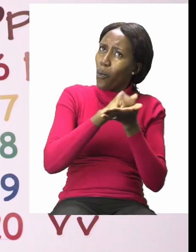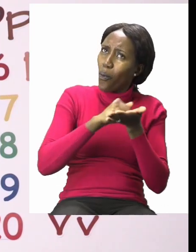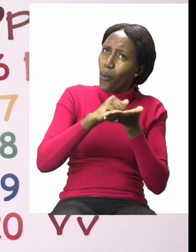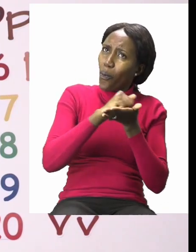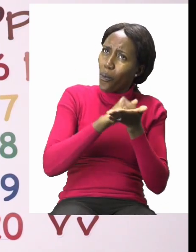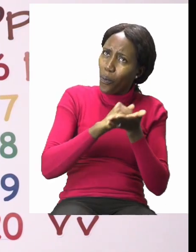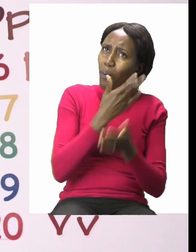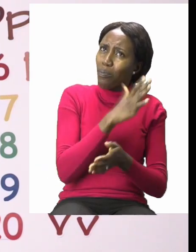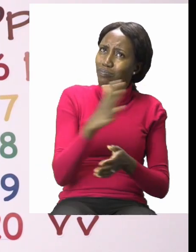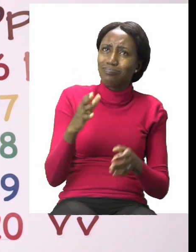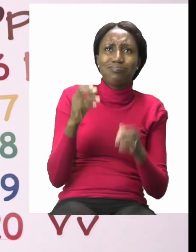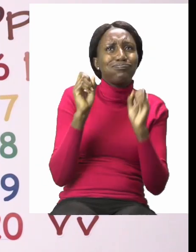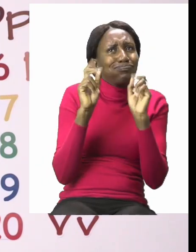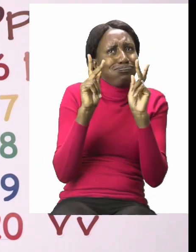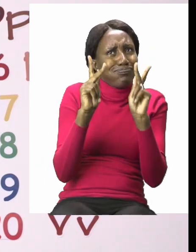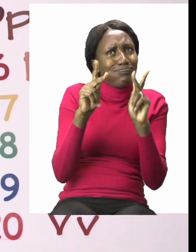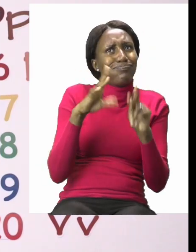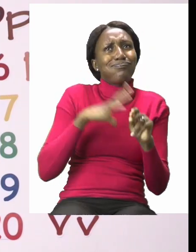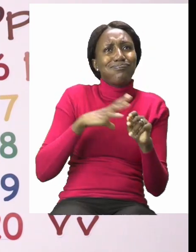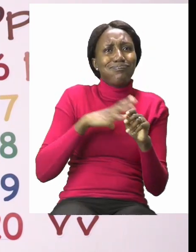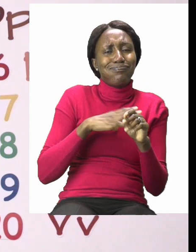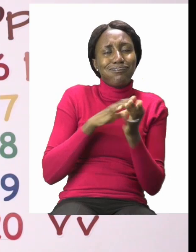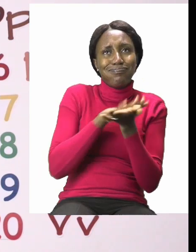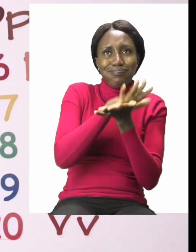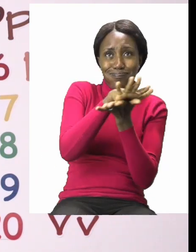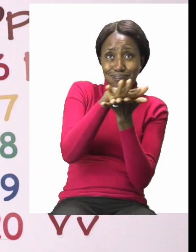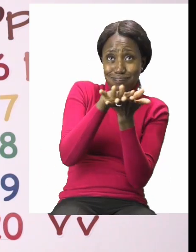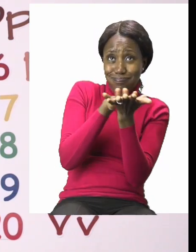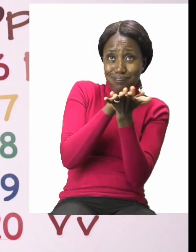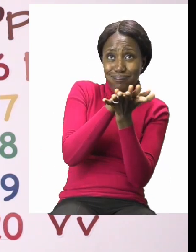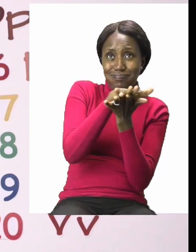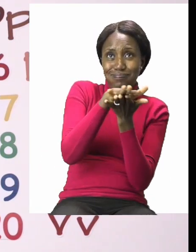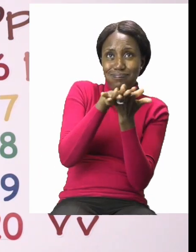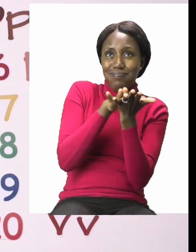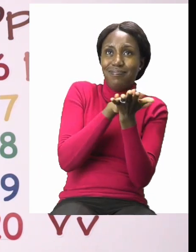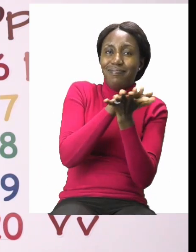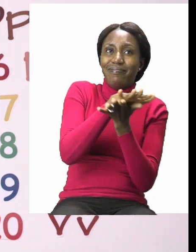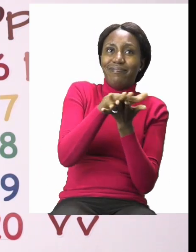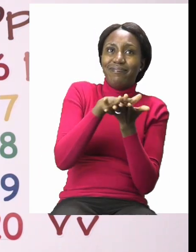water. We will start by rubbing inside our hands,